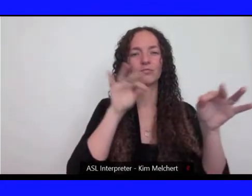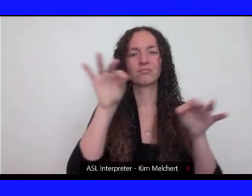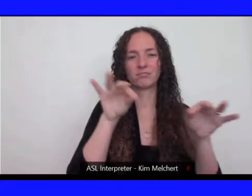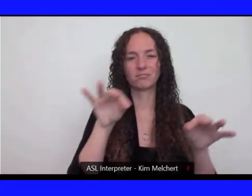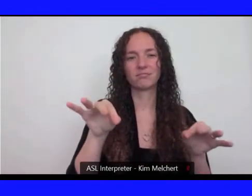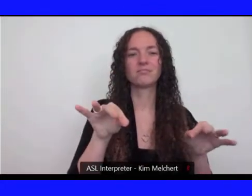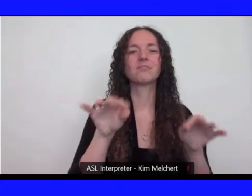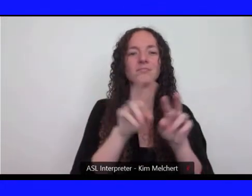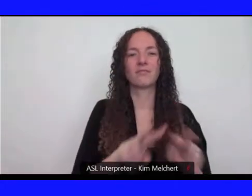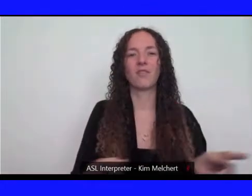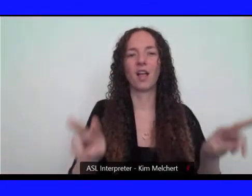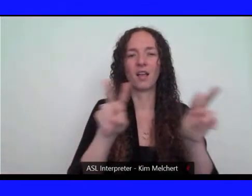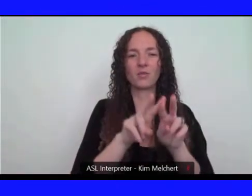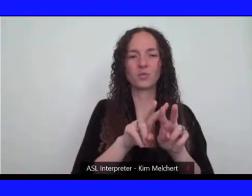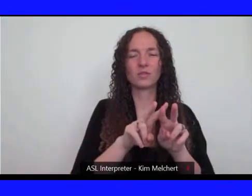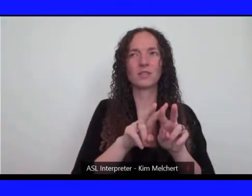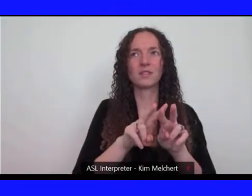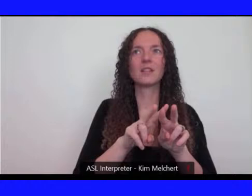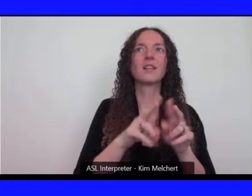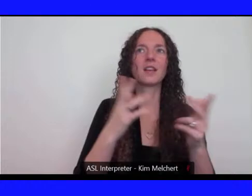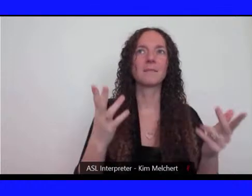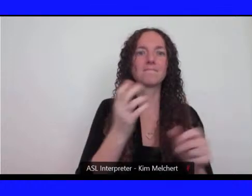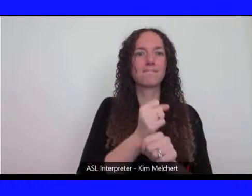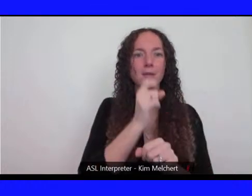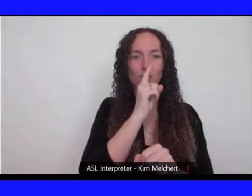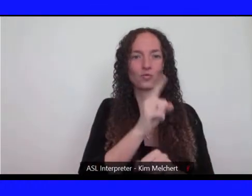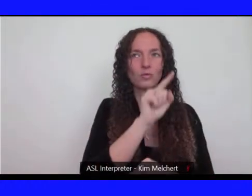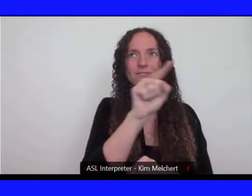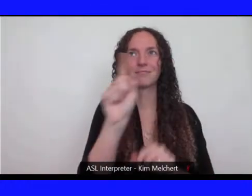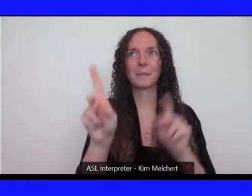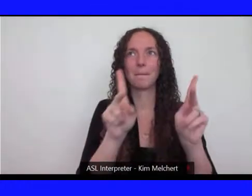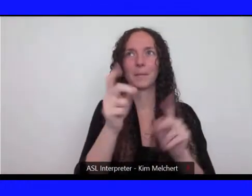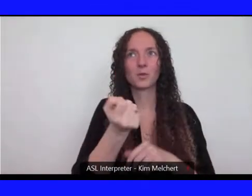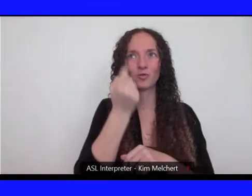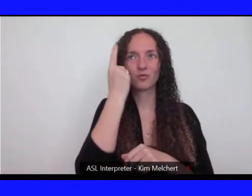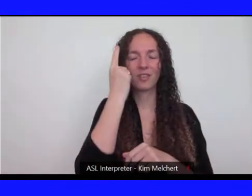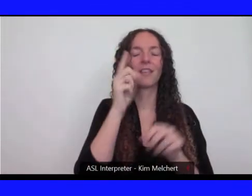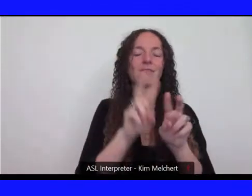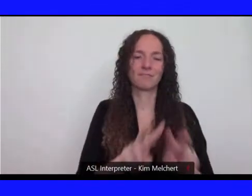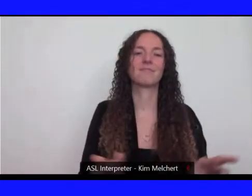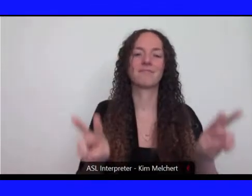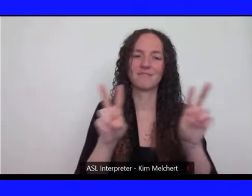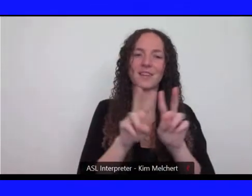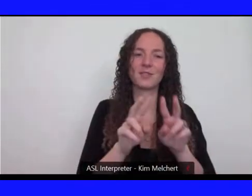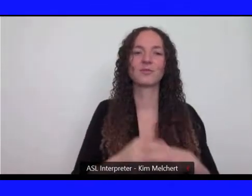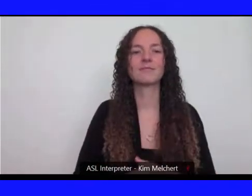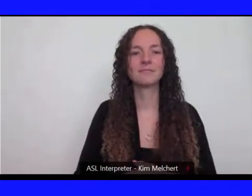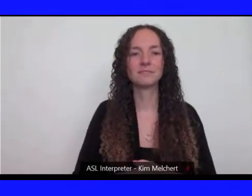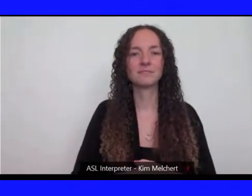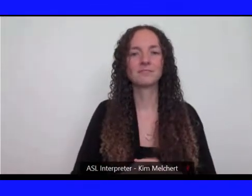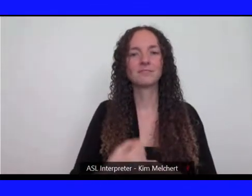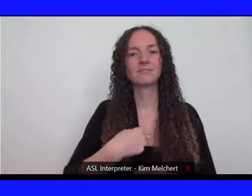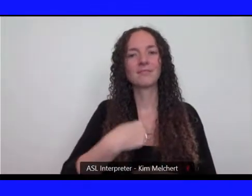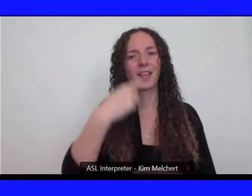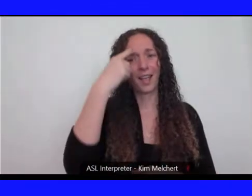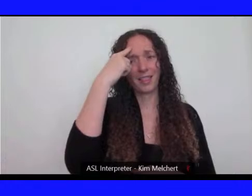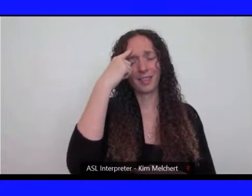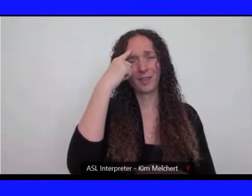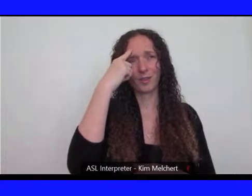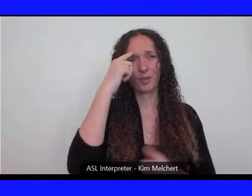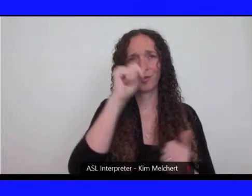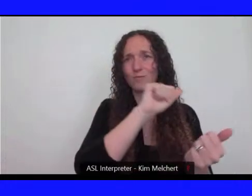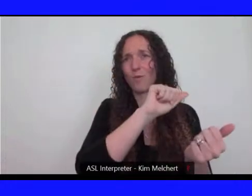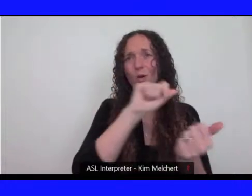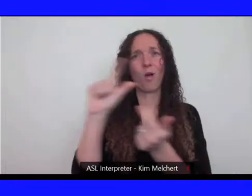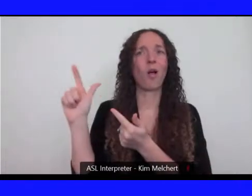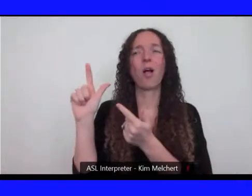I just want to follow up in Dr. Allen's comment, because I do understand the challenge with the